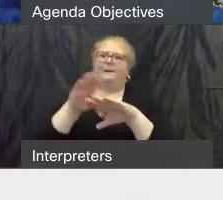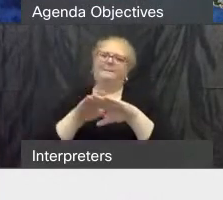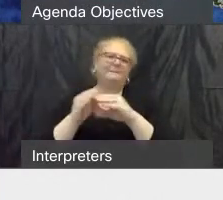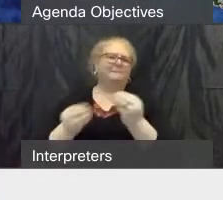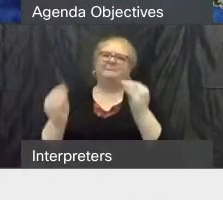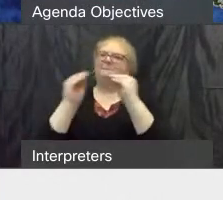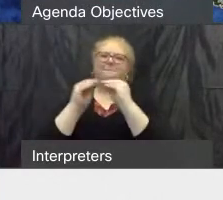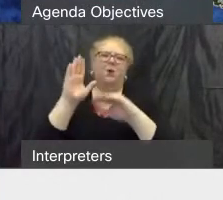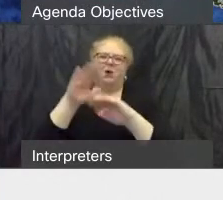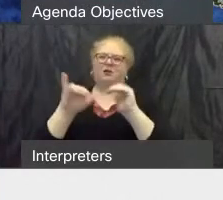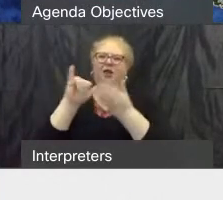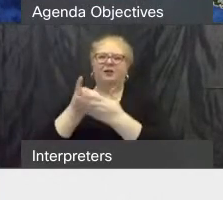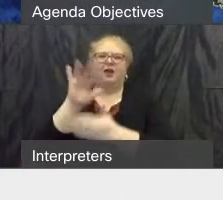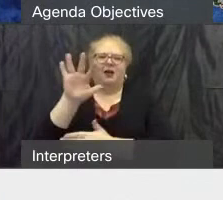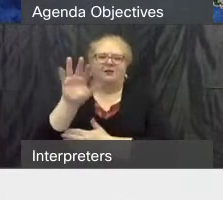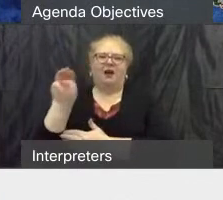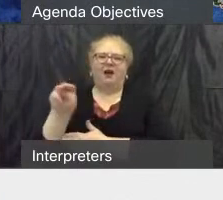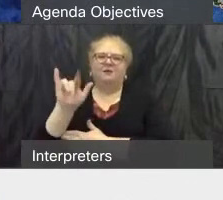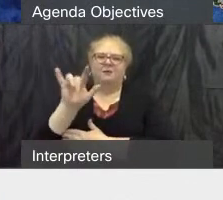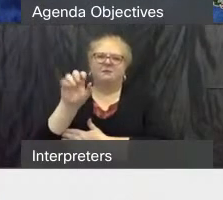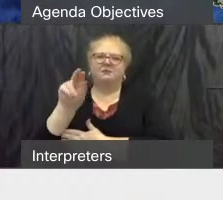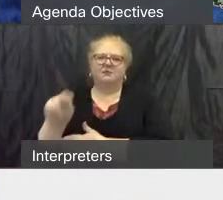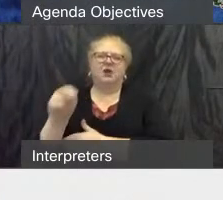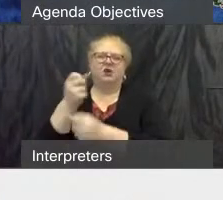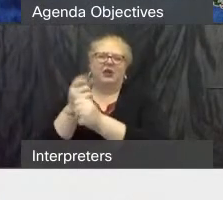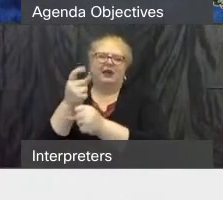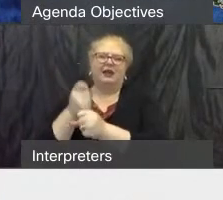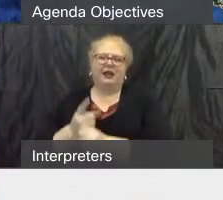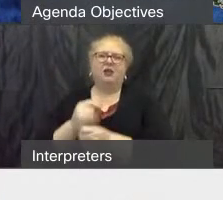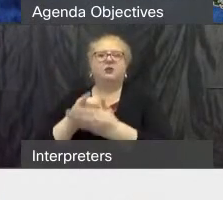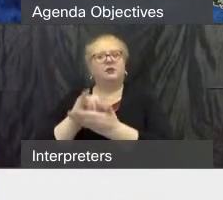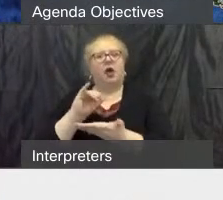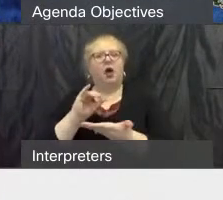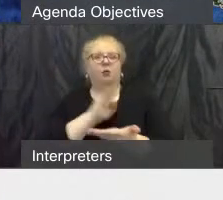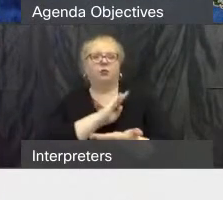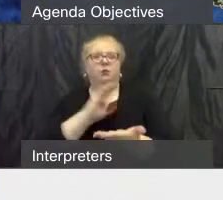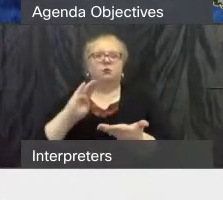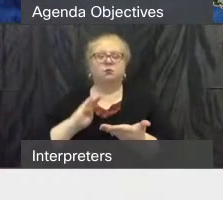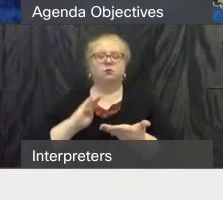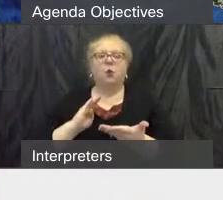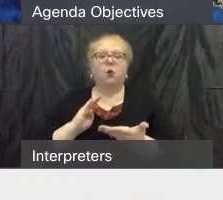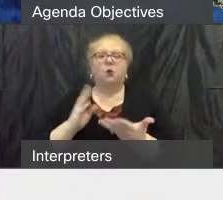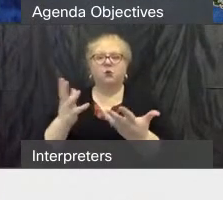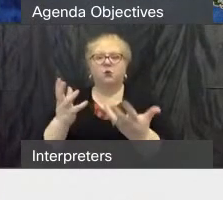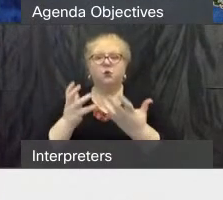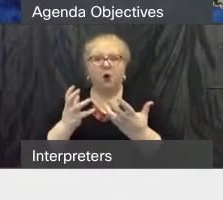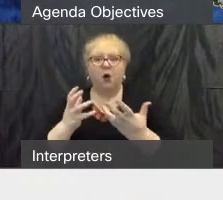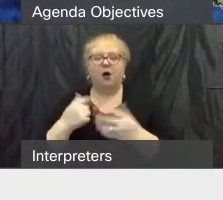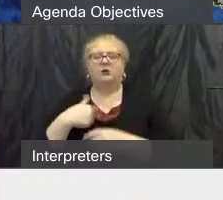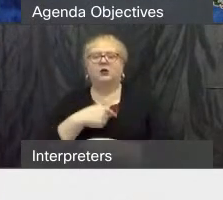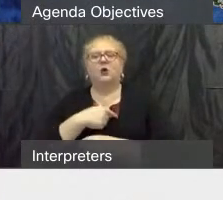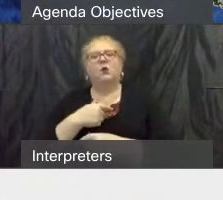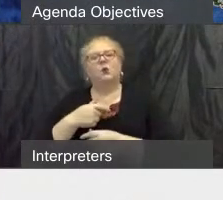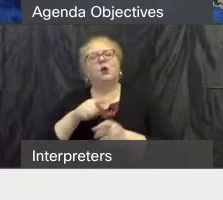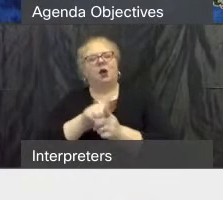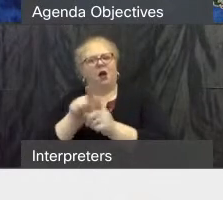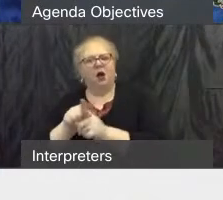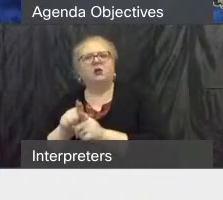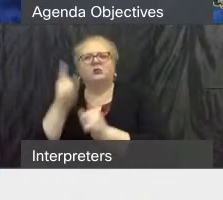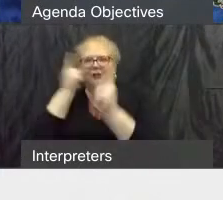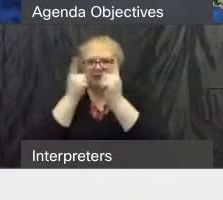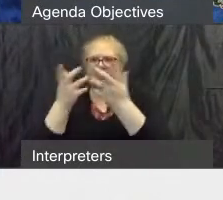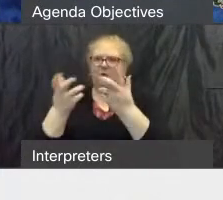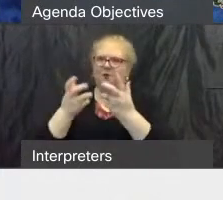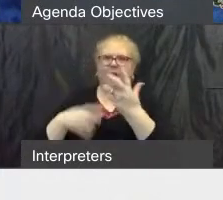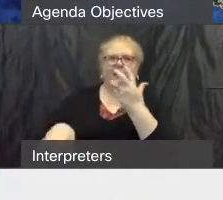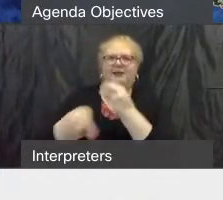million each year that this board wants to do. But again, we understand here that we want additional money as well, and